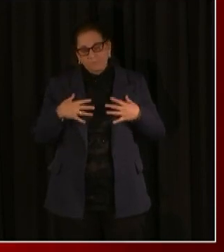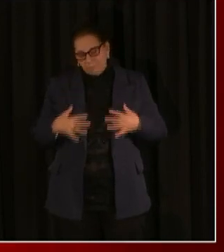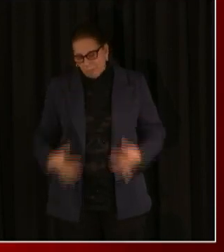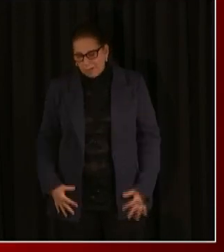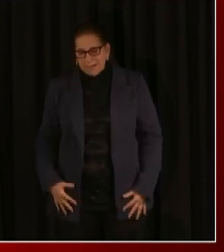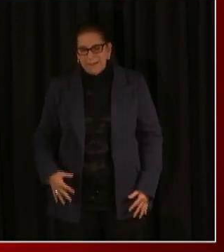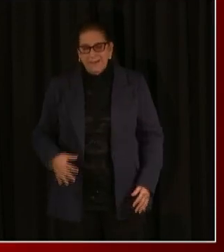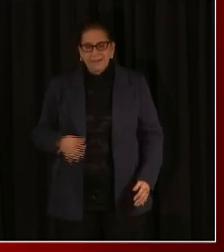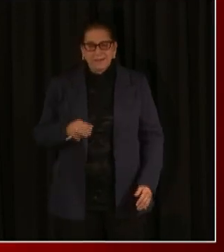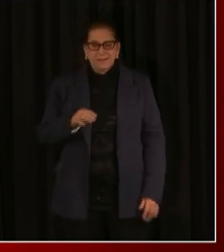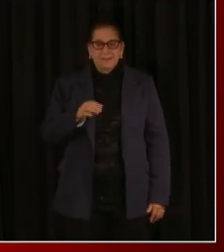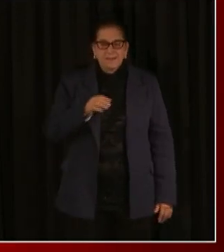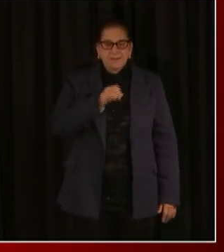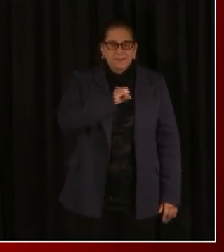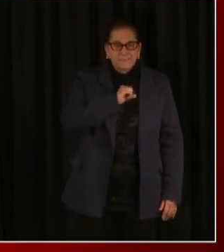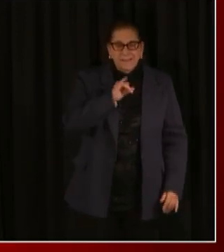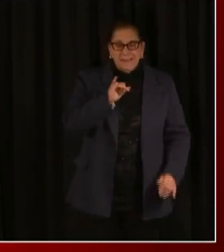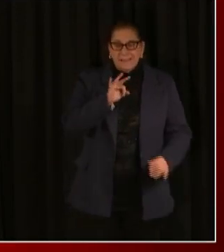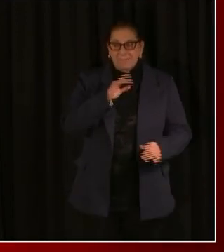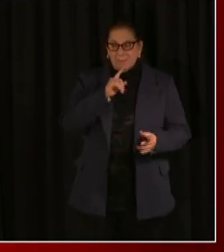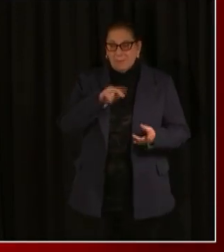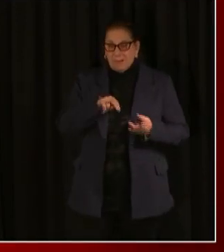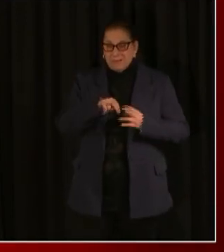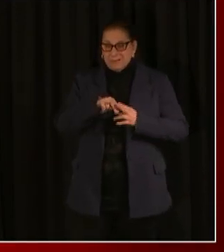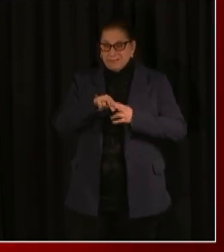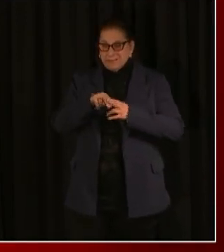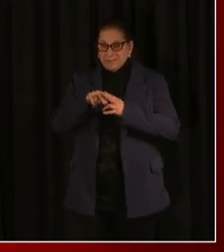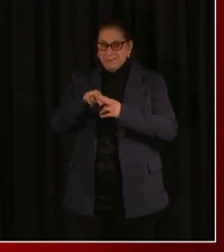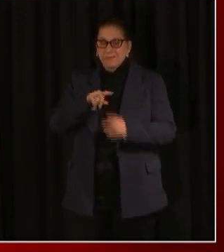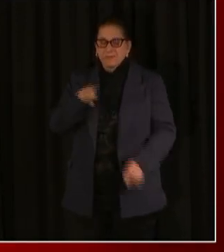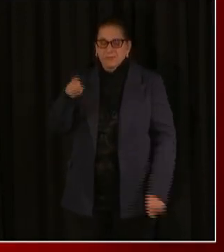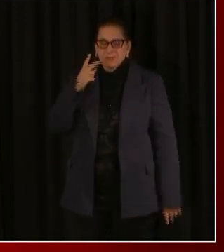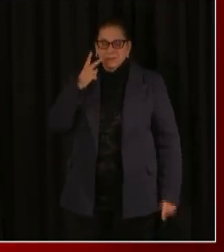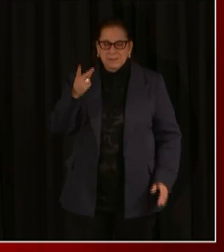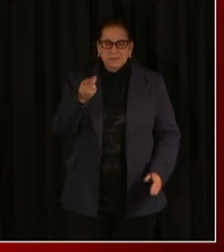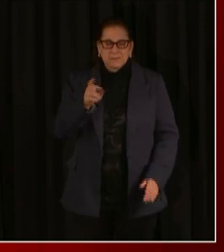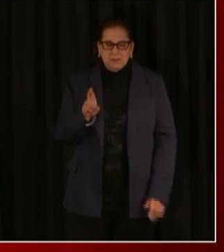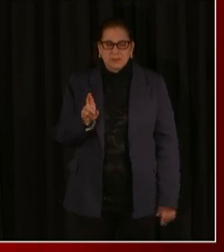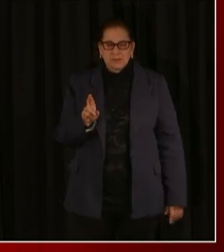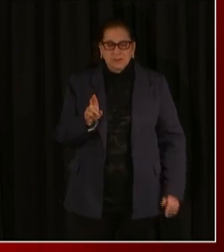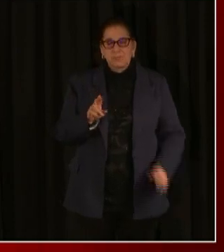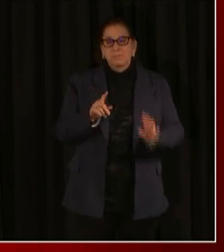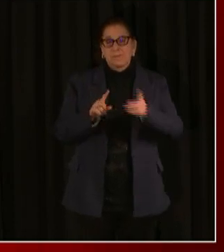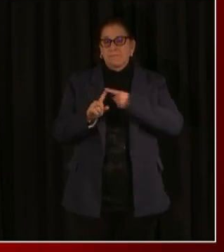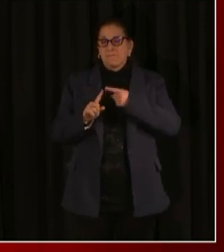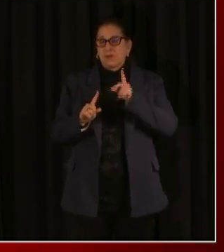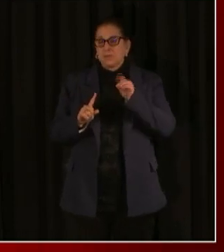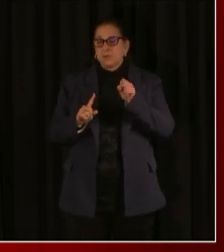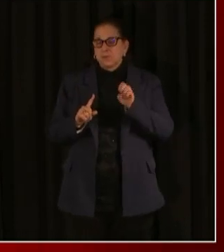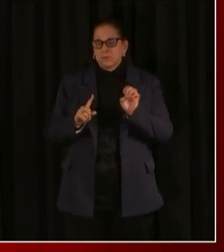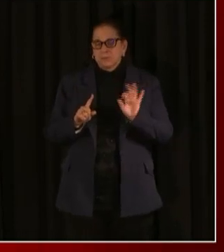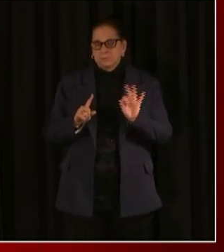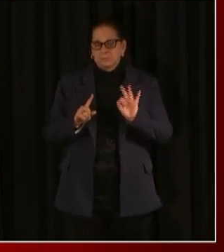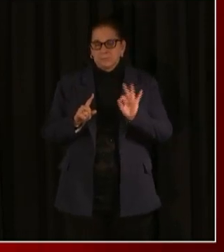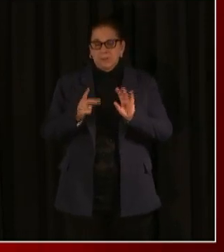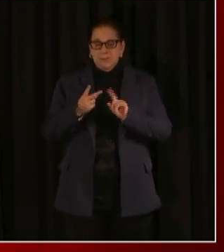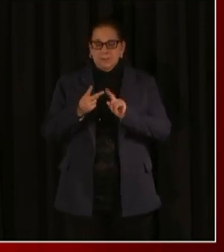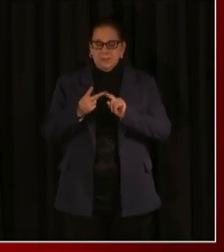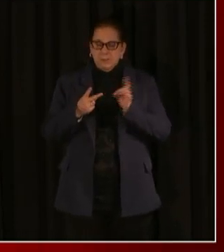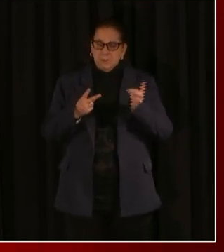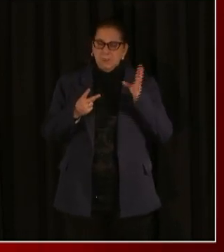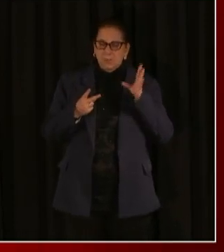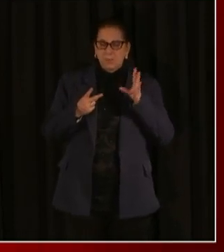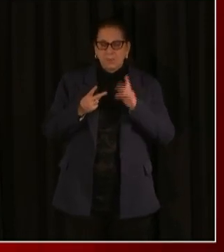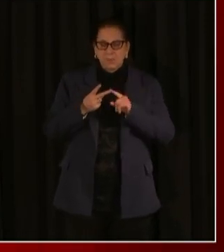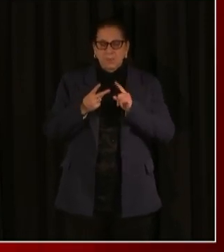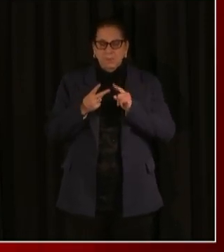getting the vaccine, and typically more people have it after the second dose. It seems like from the trials, it was worse in